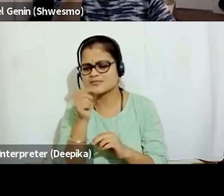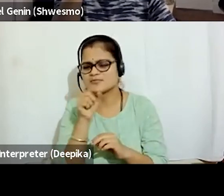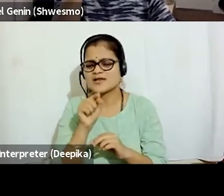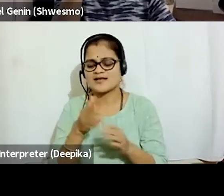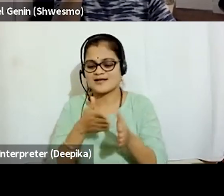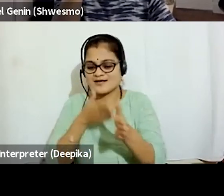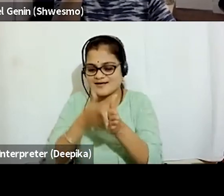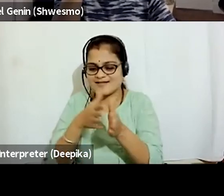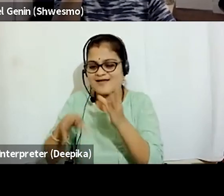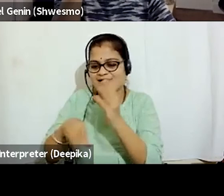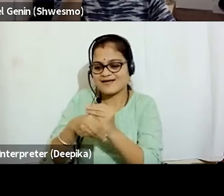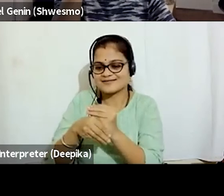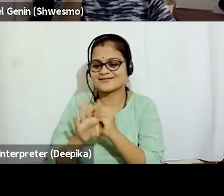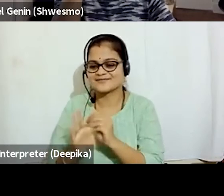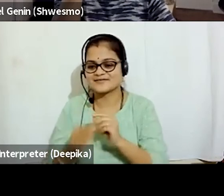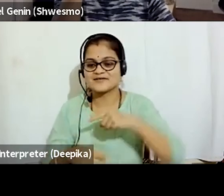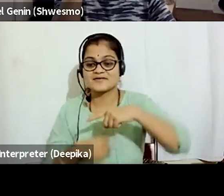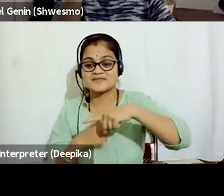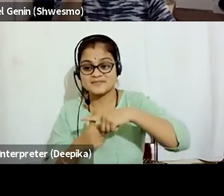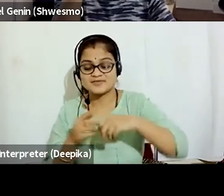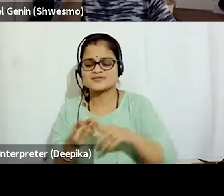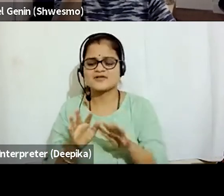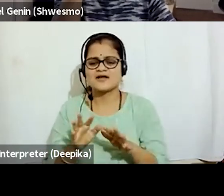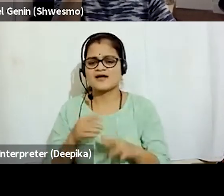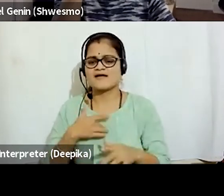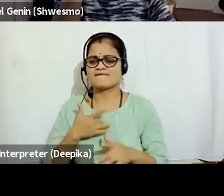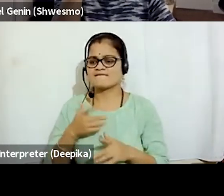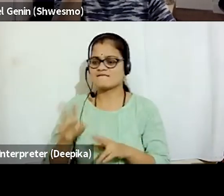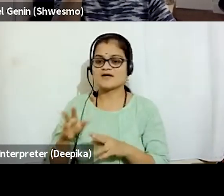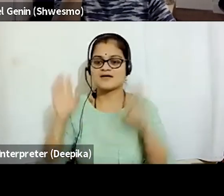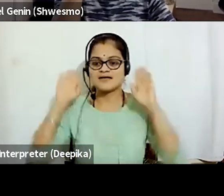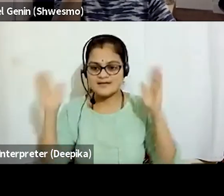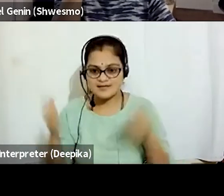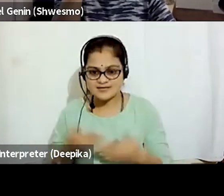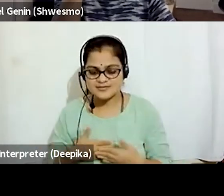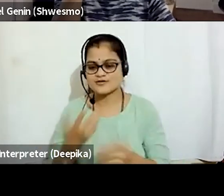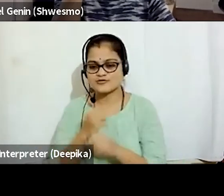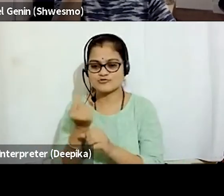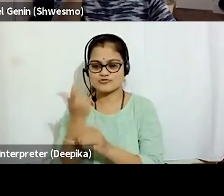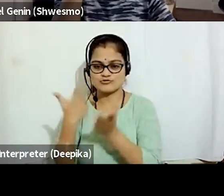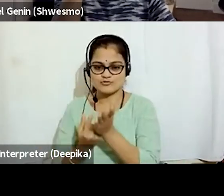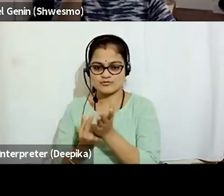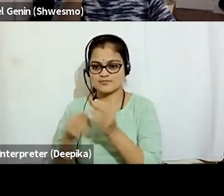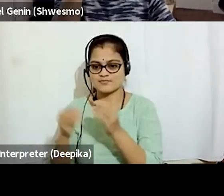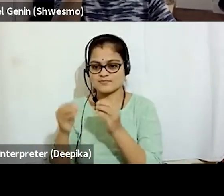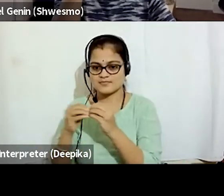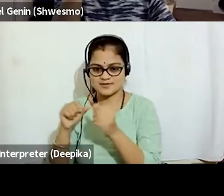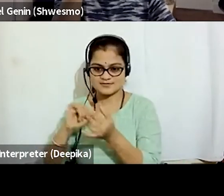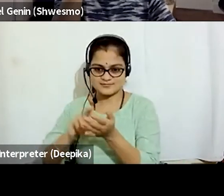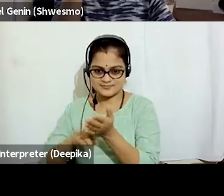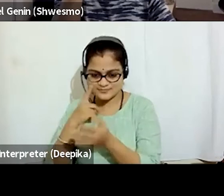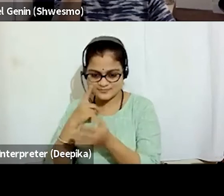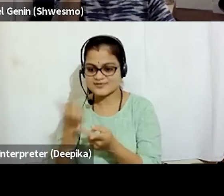And uh, I was also very fascinated with the sound of the namaz and the gurbani, which are both prayers in different religions